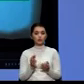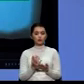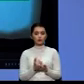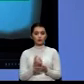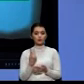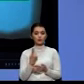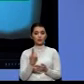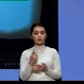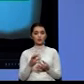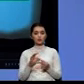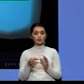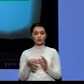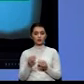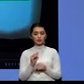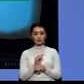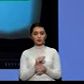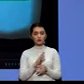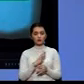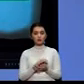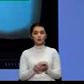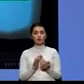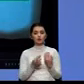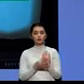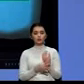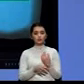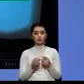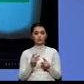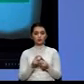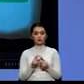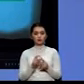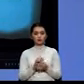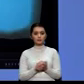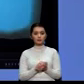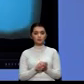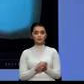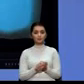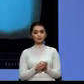To'g'ri topdingiz, 1-chi gapga tegishli va so'nggi sulton so'zi